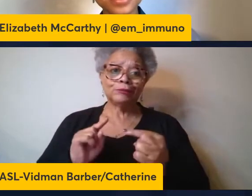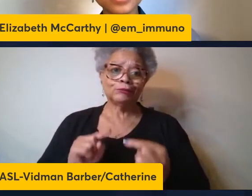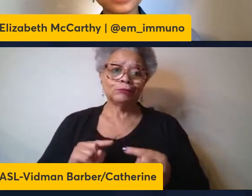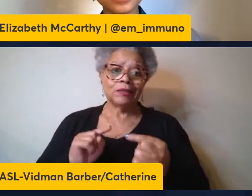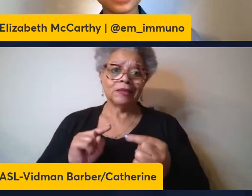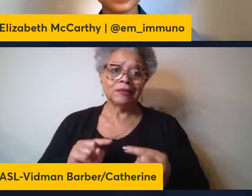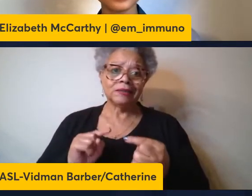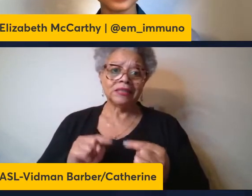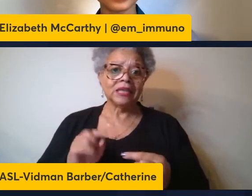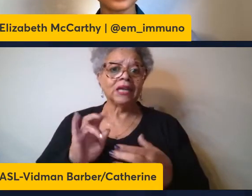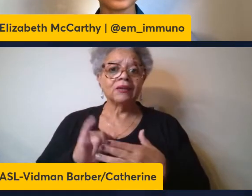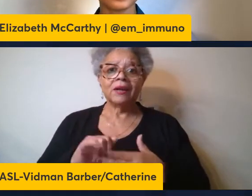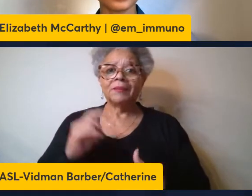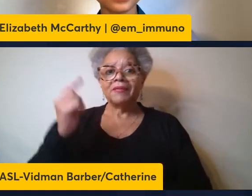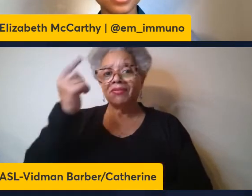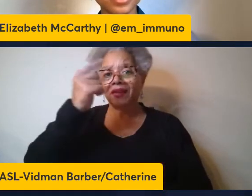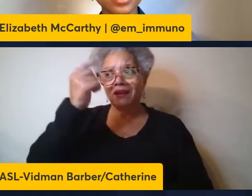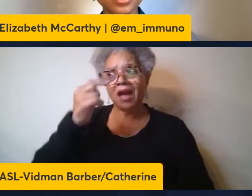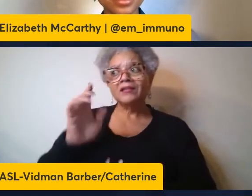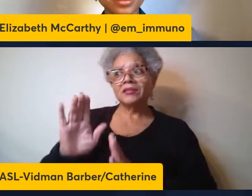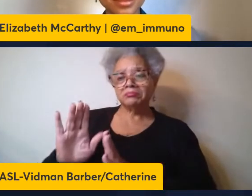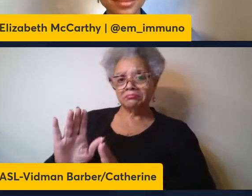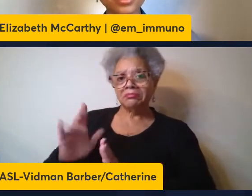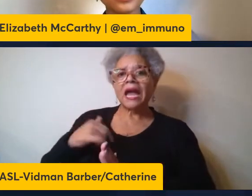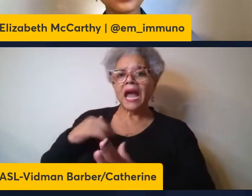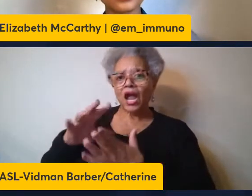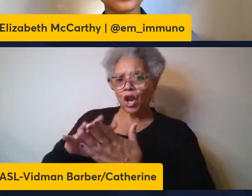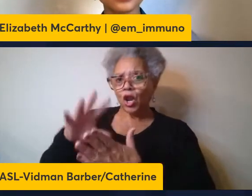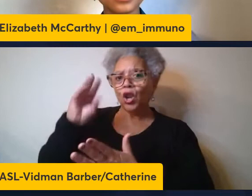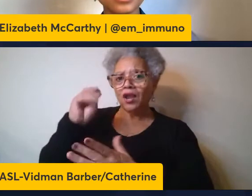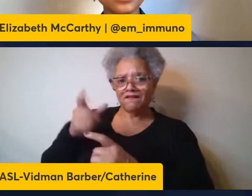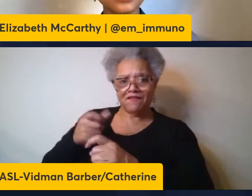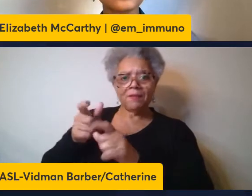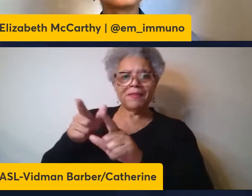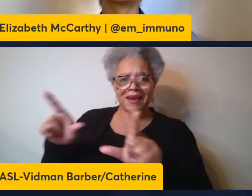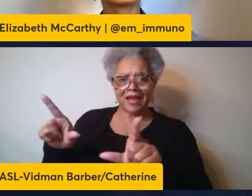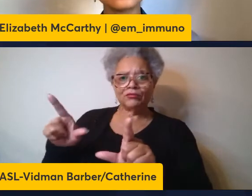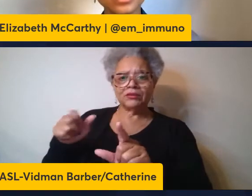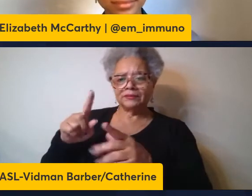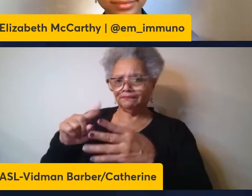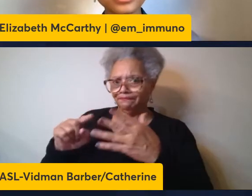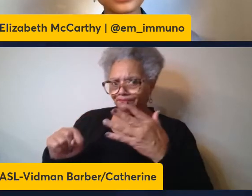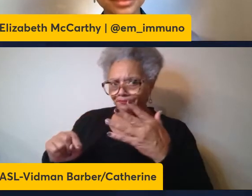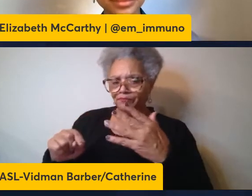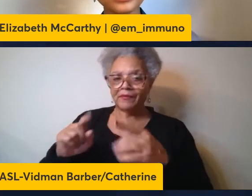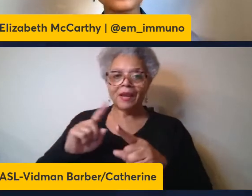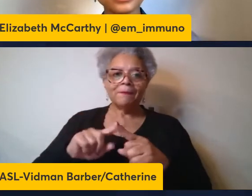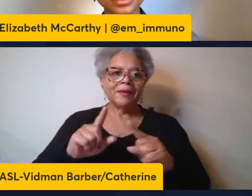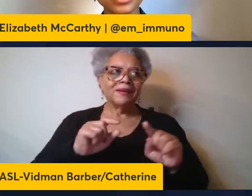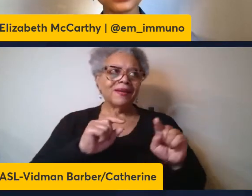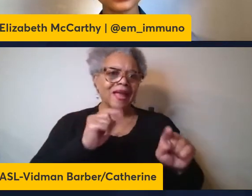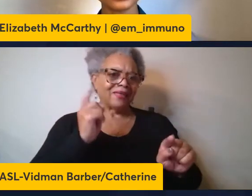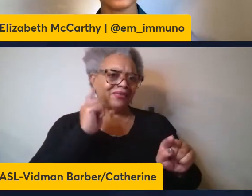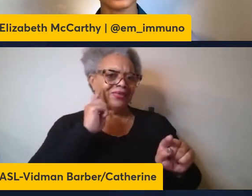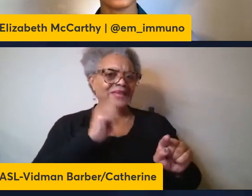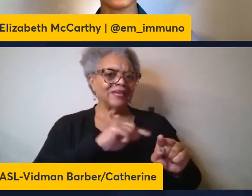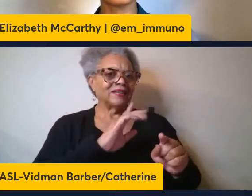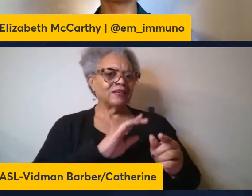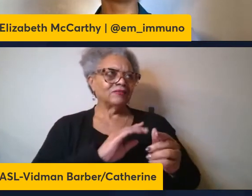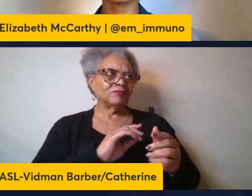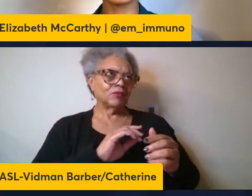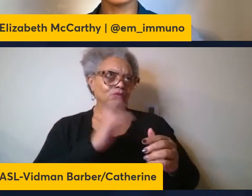the logic side of things. I maybe learned from languages separately to that. But I think getting over the hump of